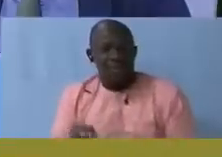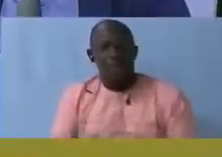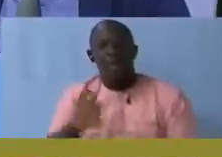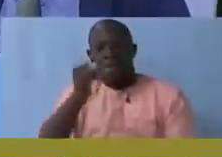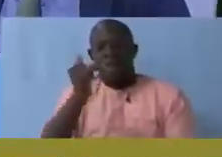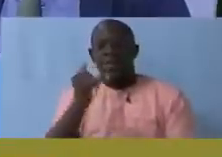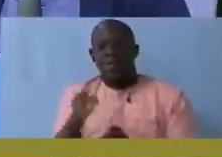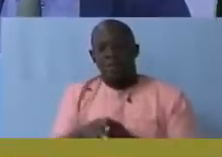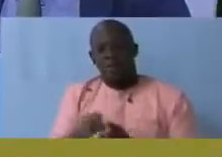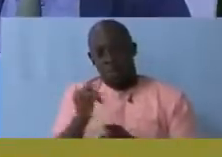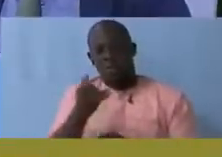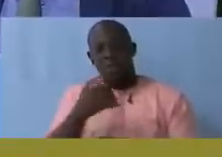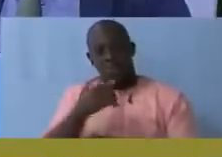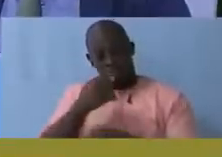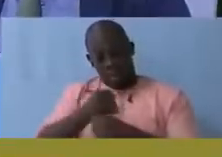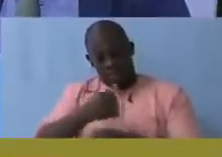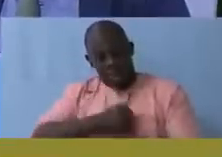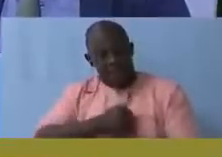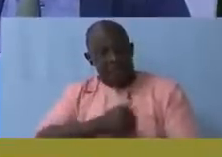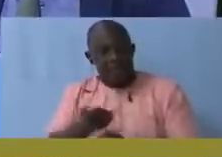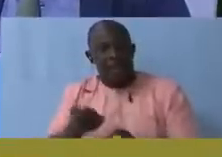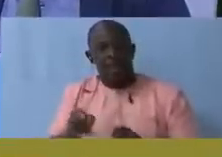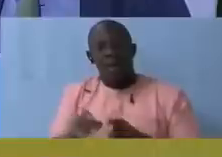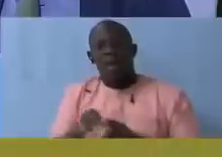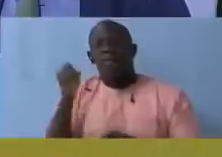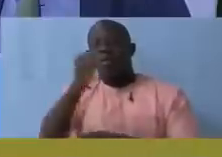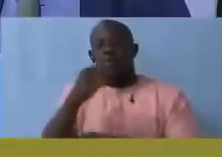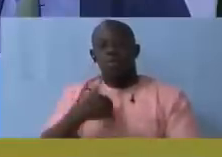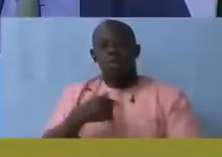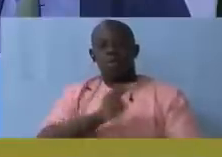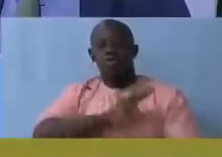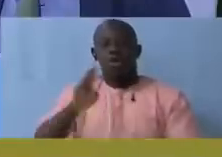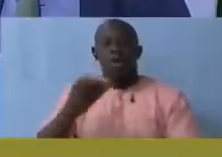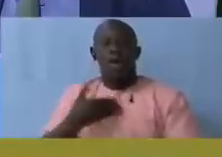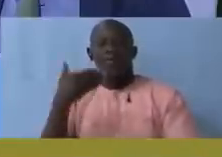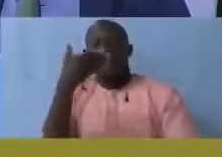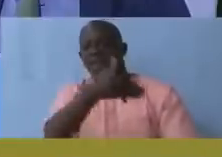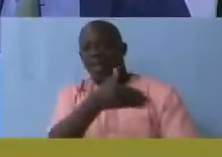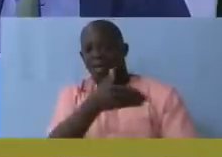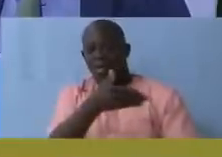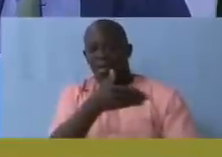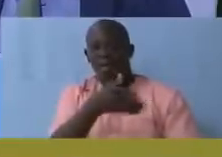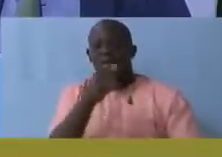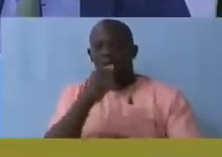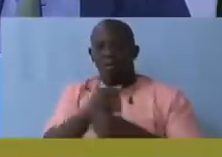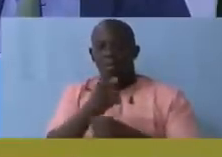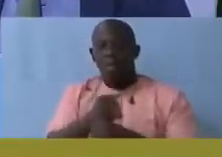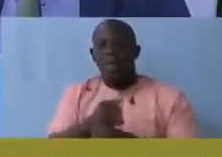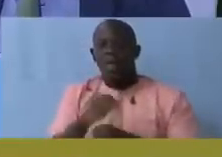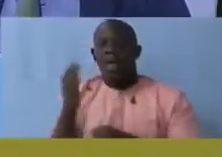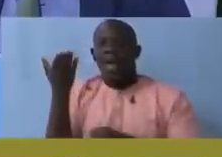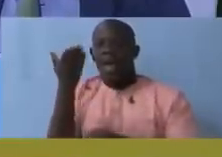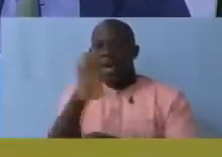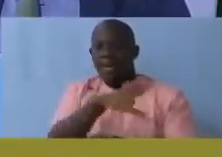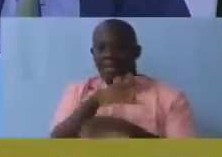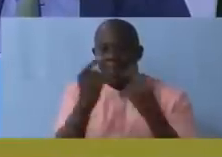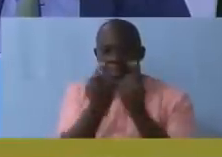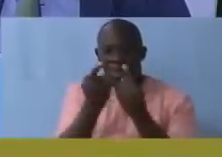business, that I'm not there to try and make that anything that against your